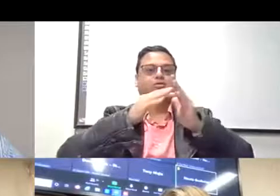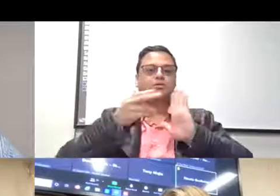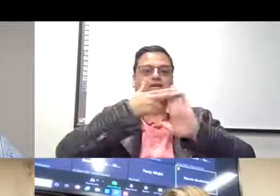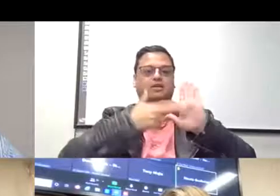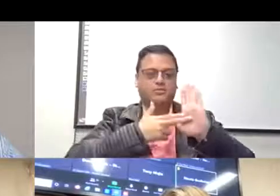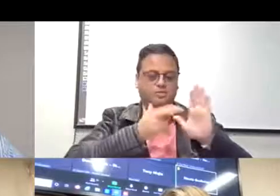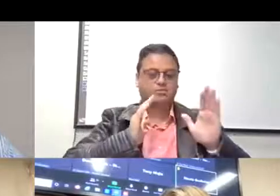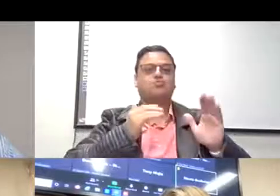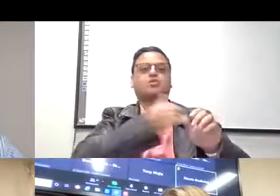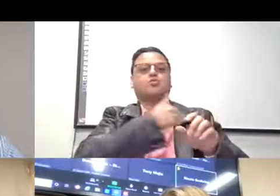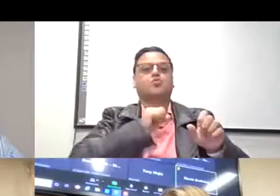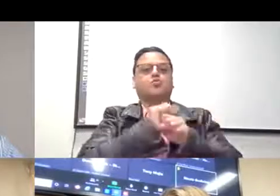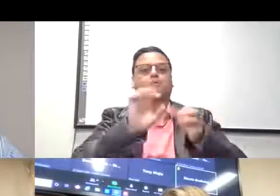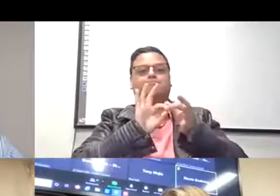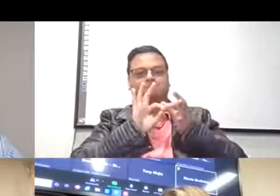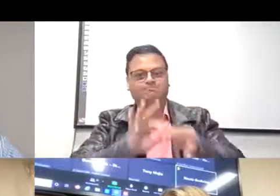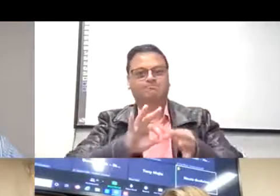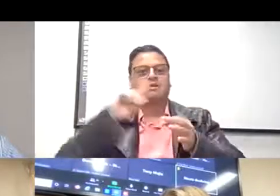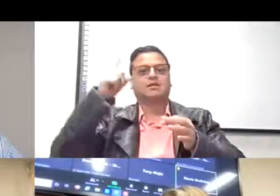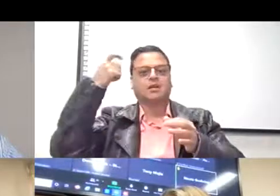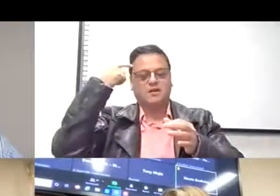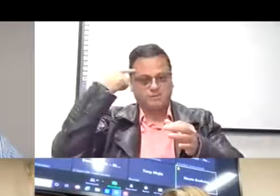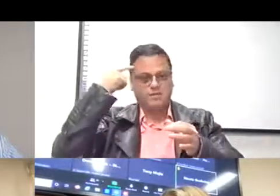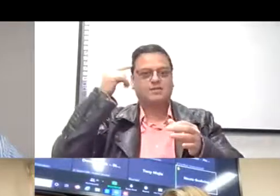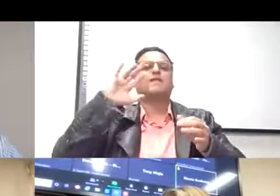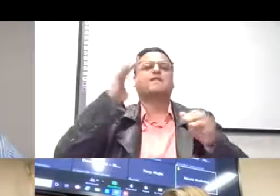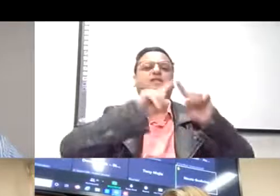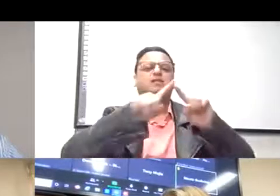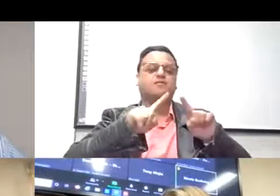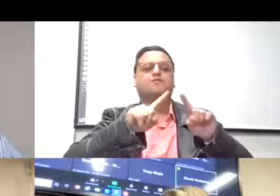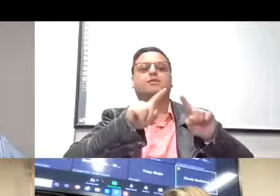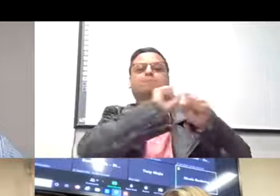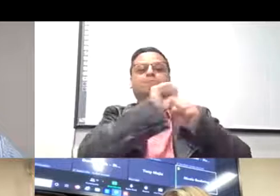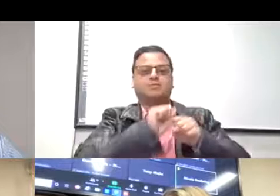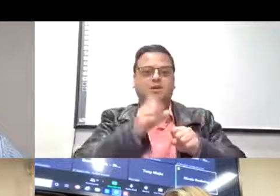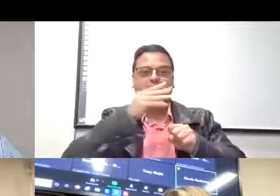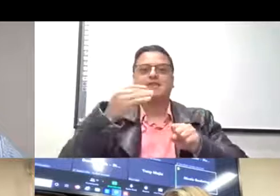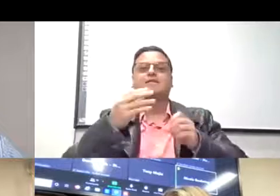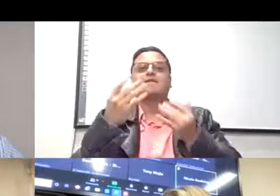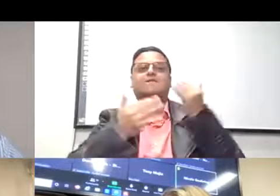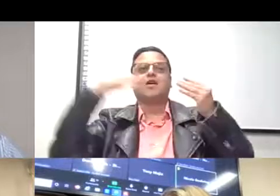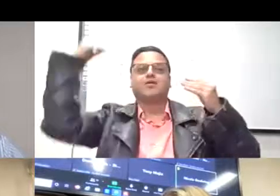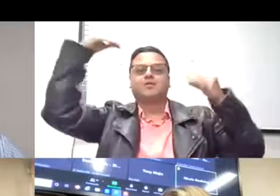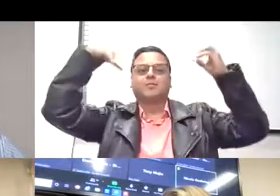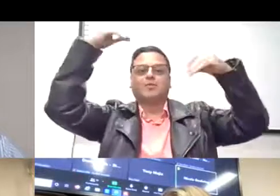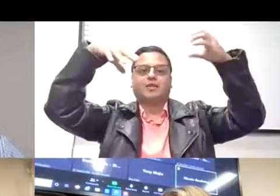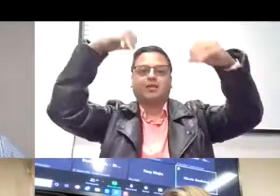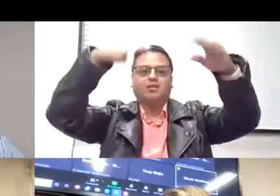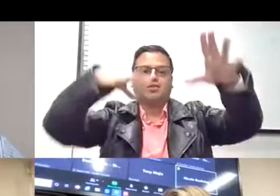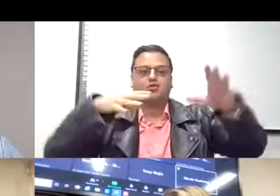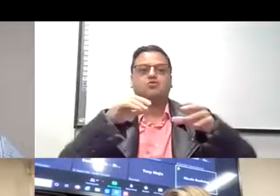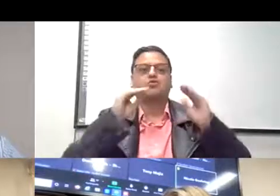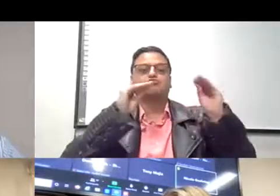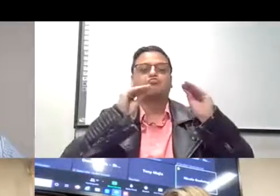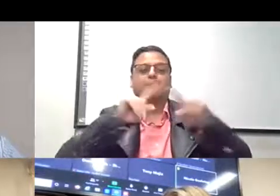approved apprenticeship program with 5 trades. We also run the Fire Sprinkler Association. We train 800 apprentices across the